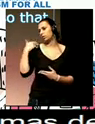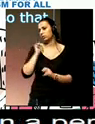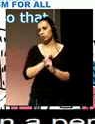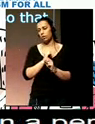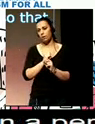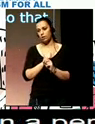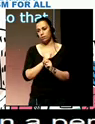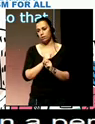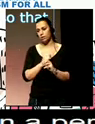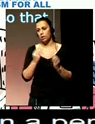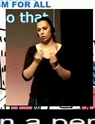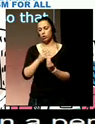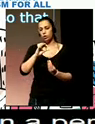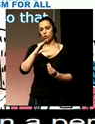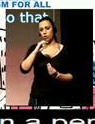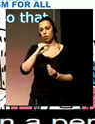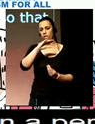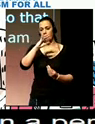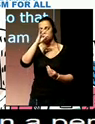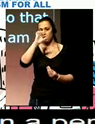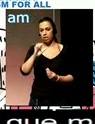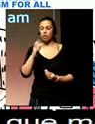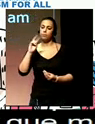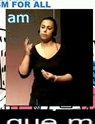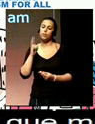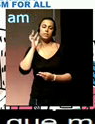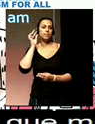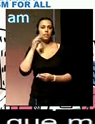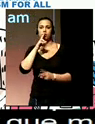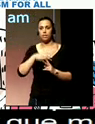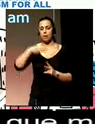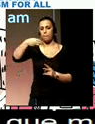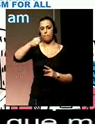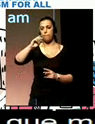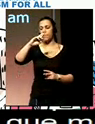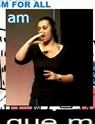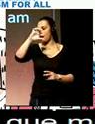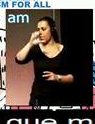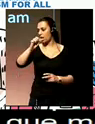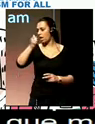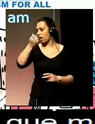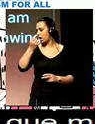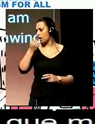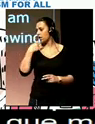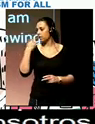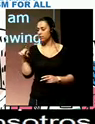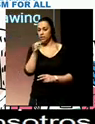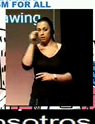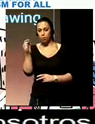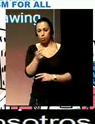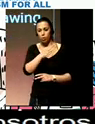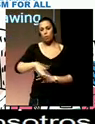I'm going to finish with this drawing that I was given. It's a